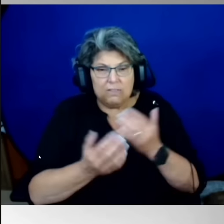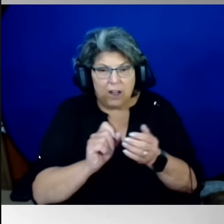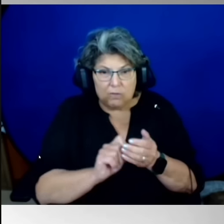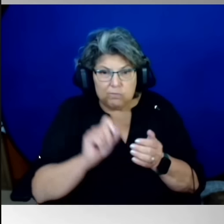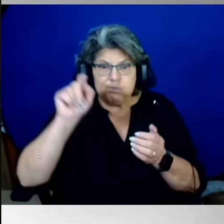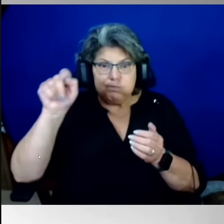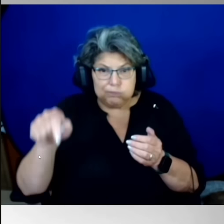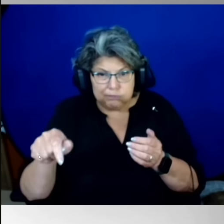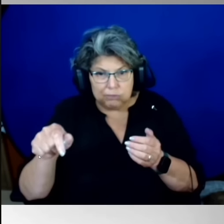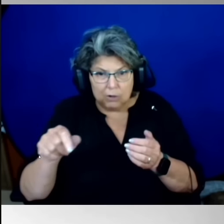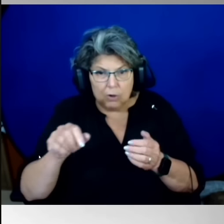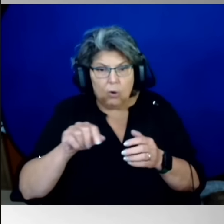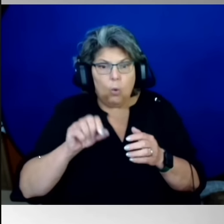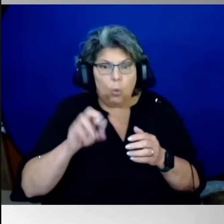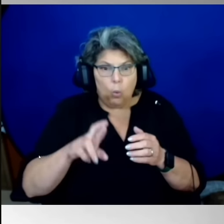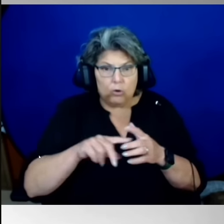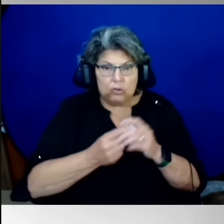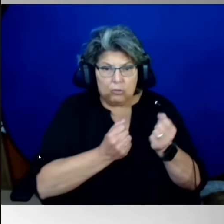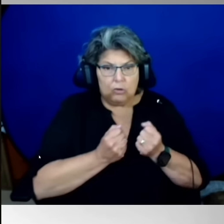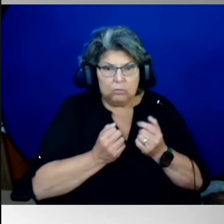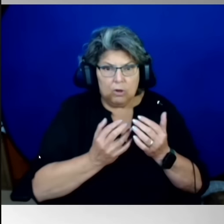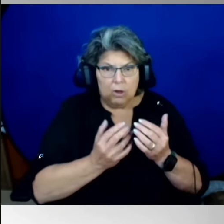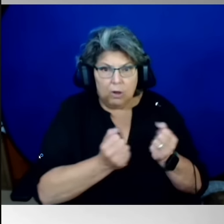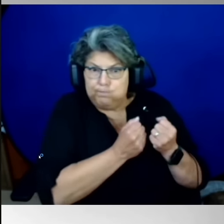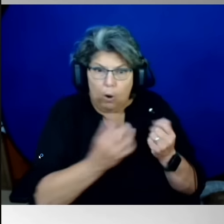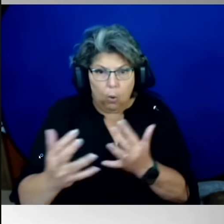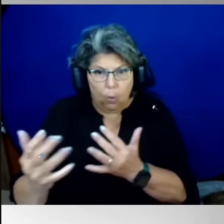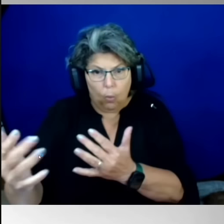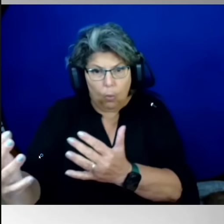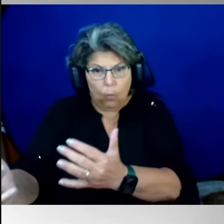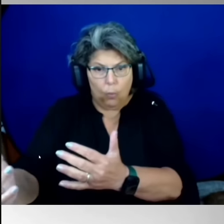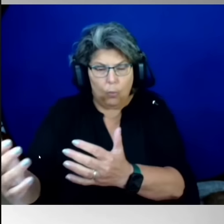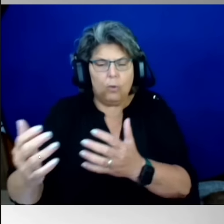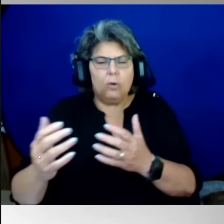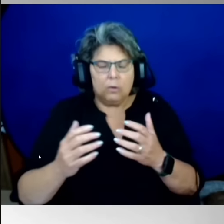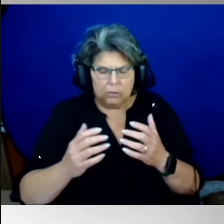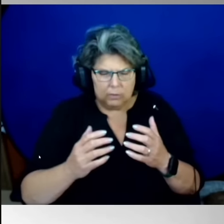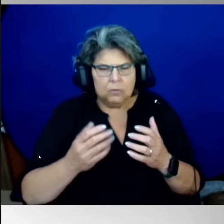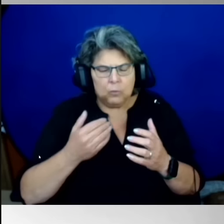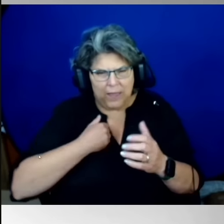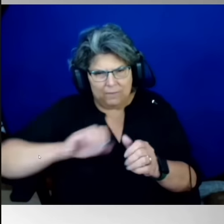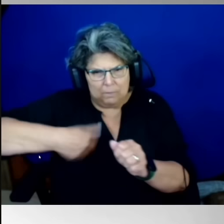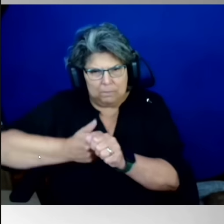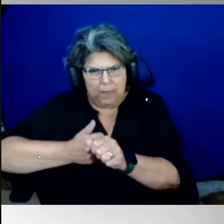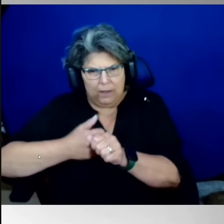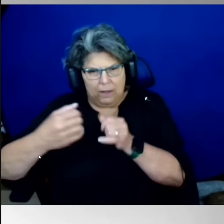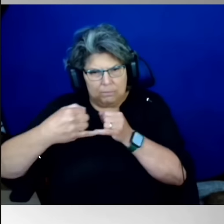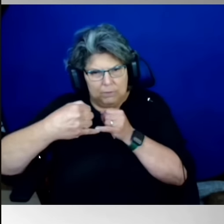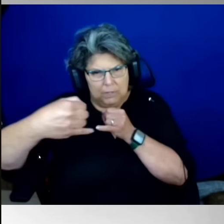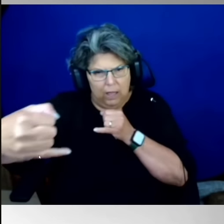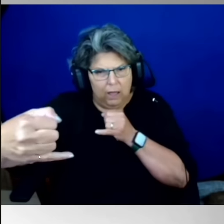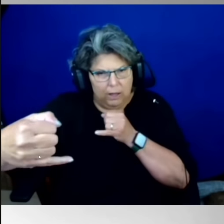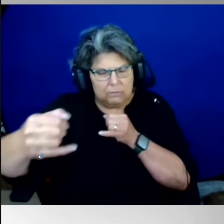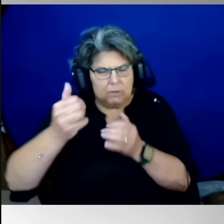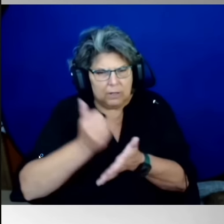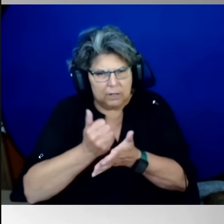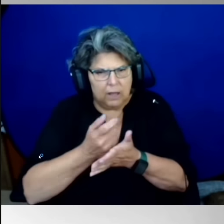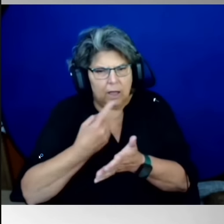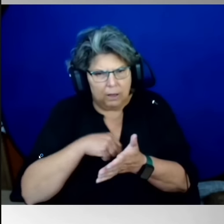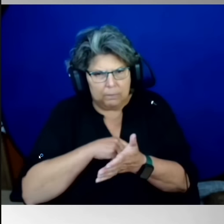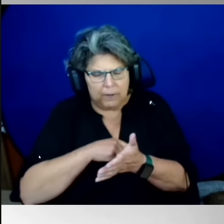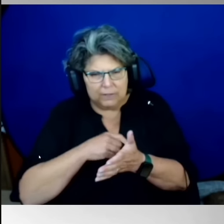a run, that we have another line we can fall back onto to help us control or maneuver the fire away from